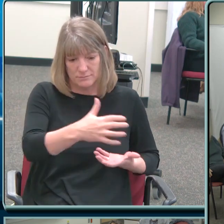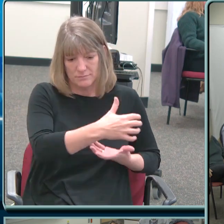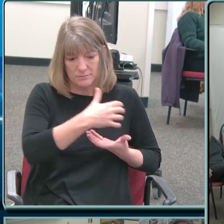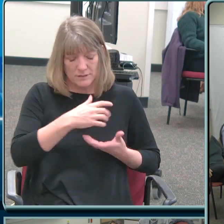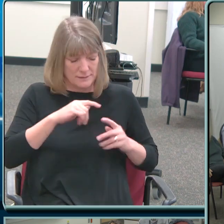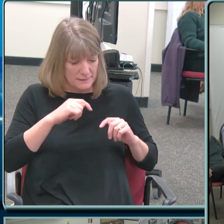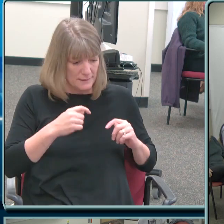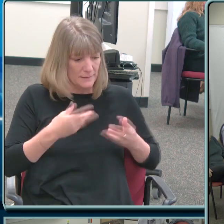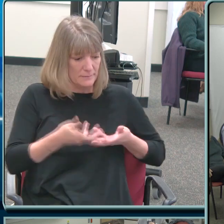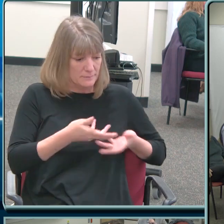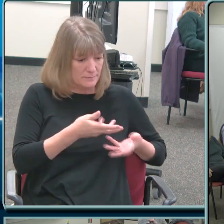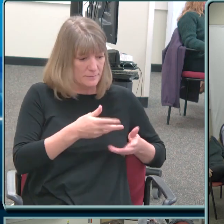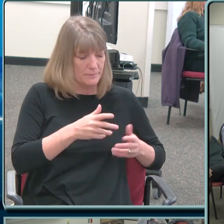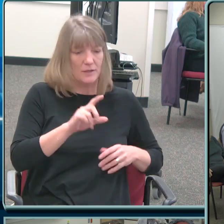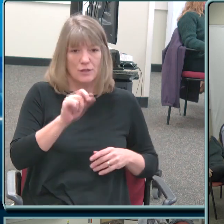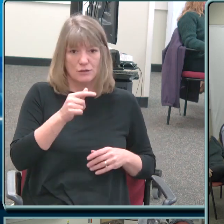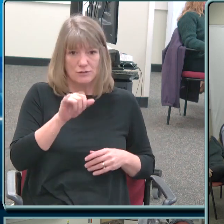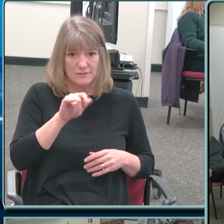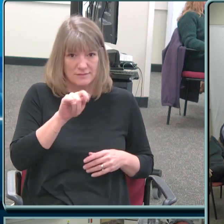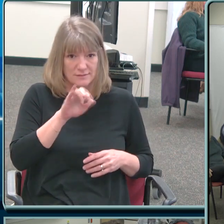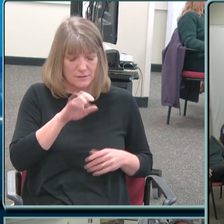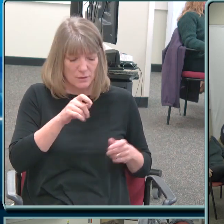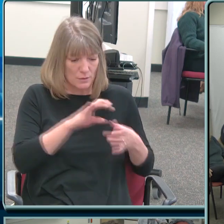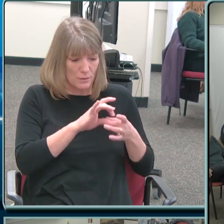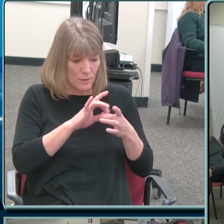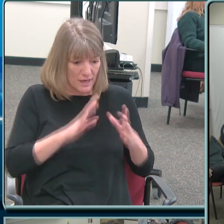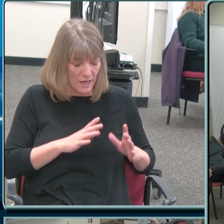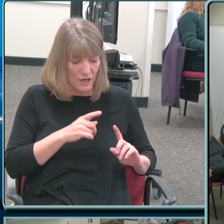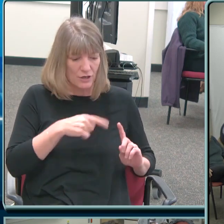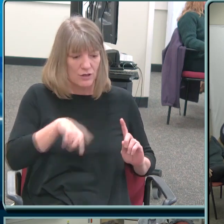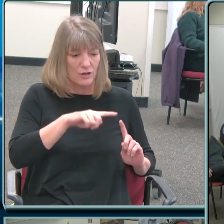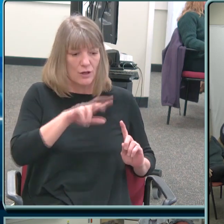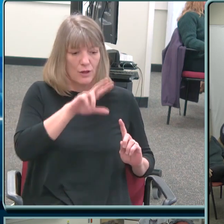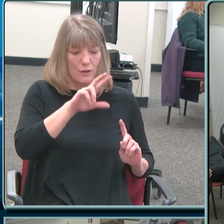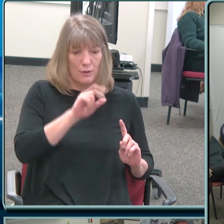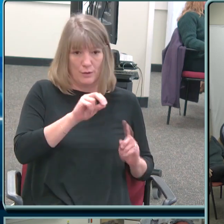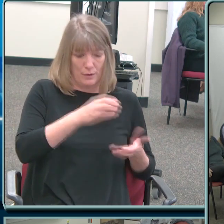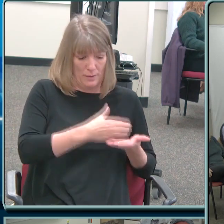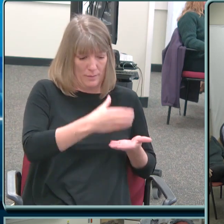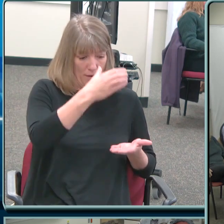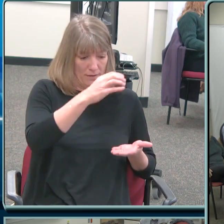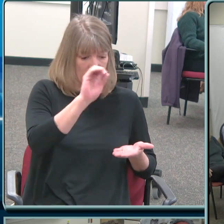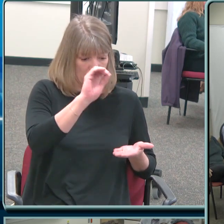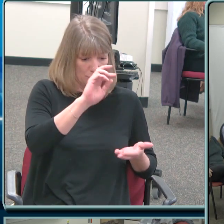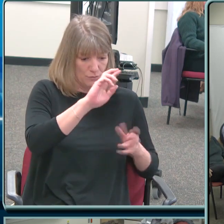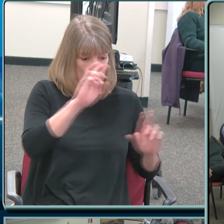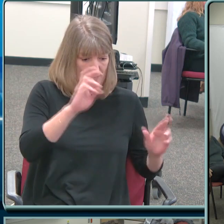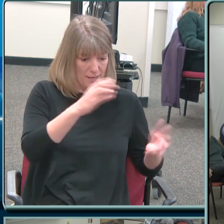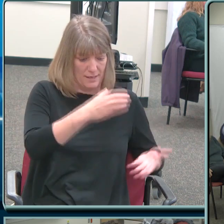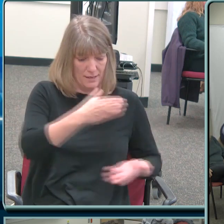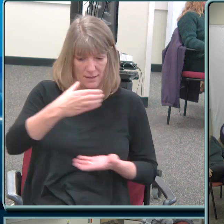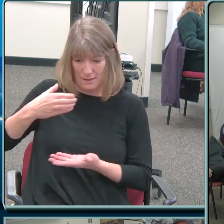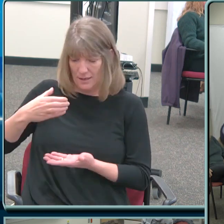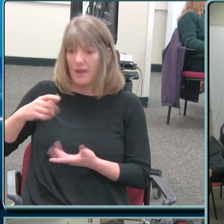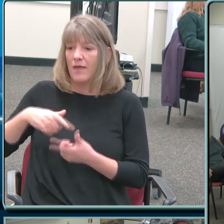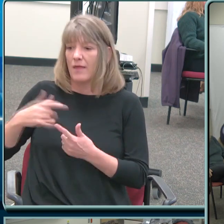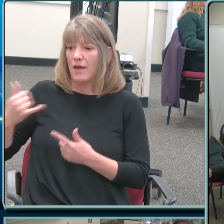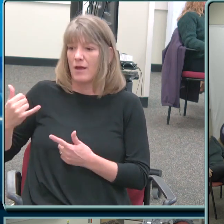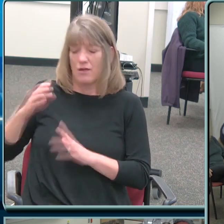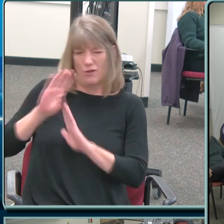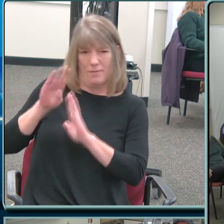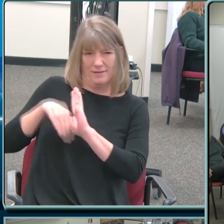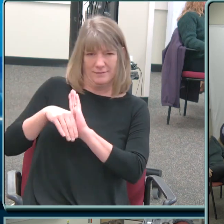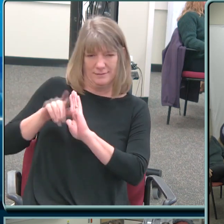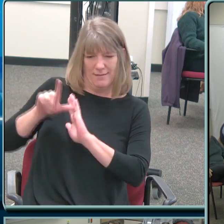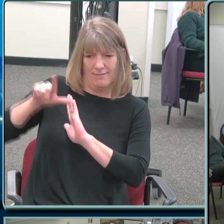team and our logistics coordinator to get 30 bottles of oxygen ready. However, we did then get a call back 30 minutes